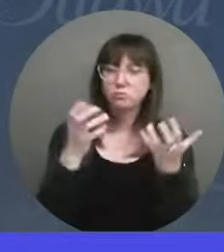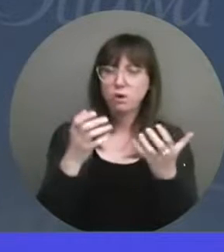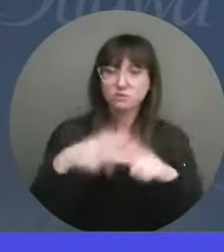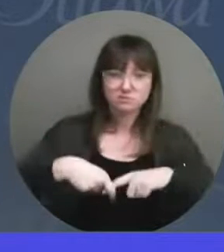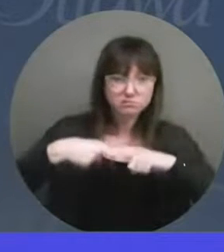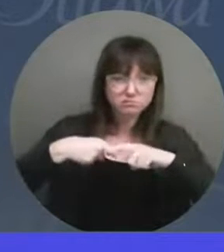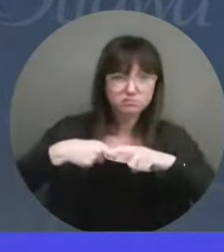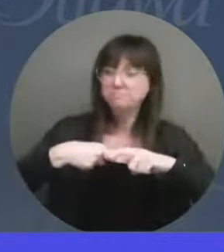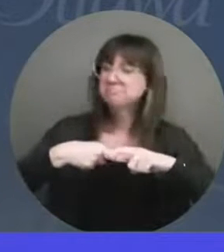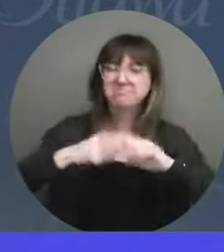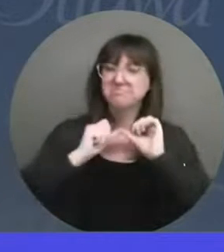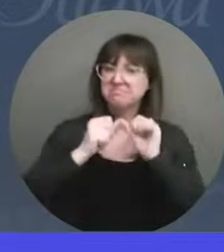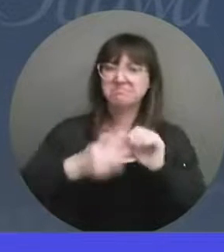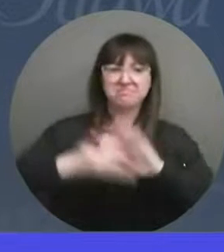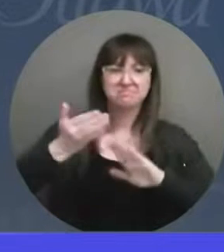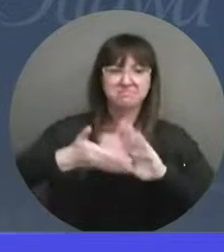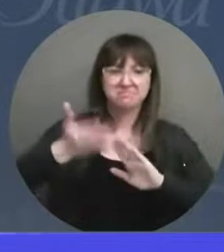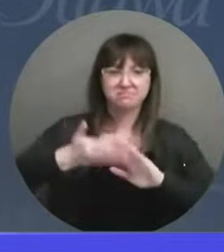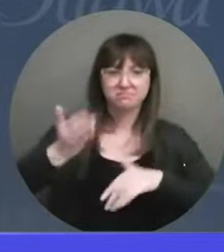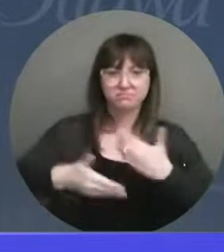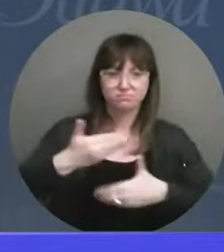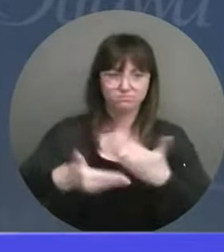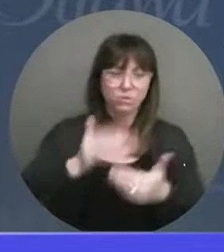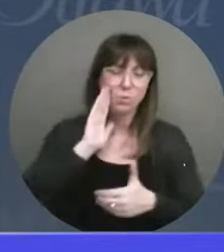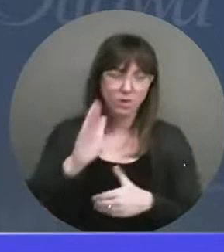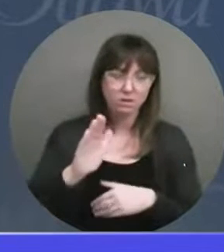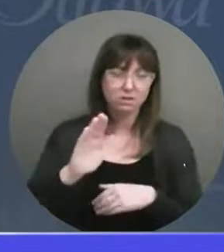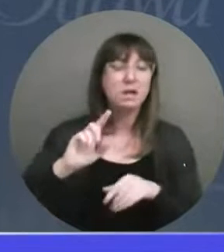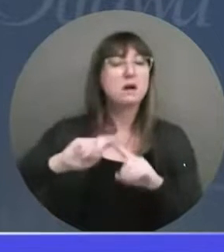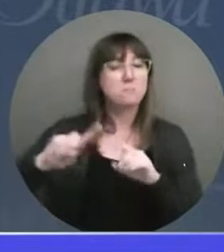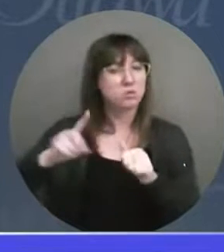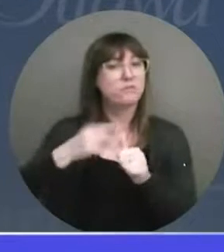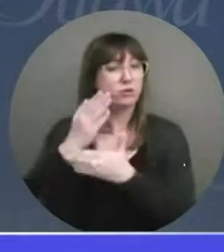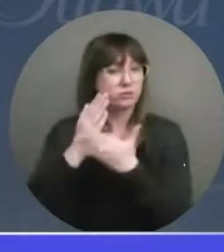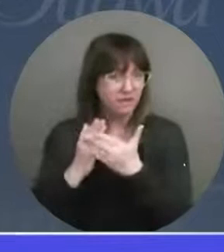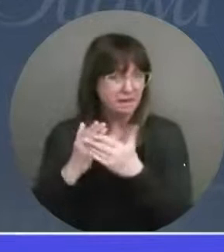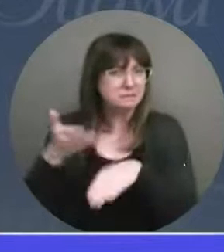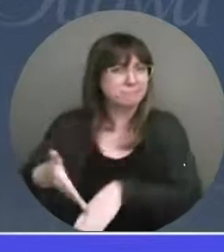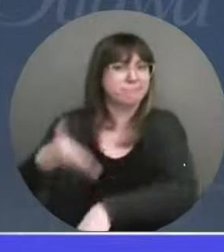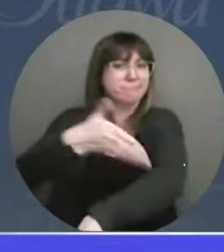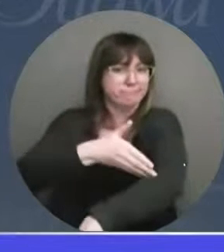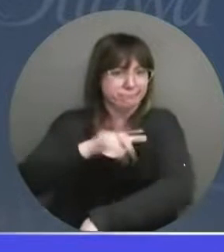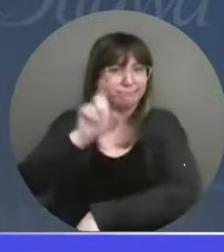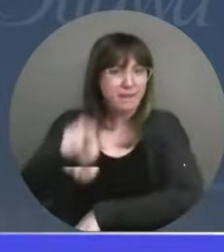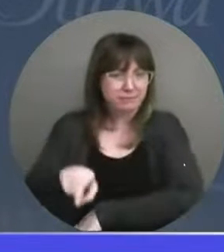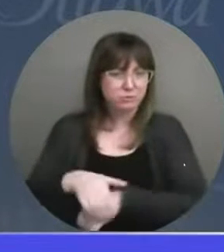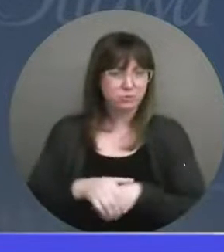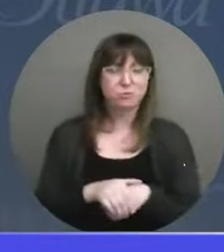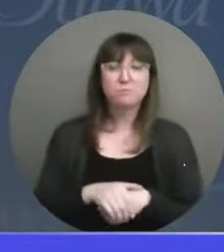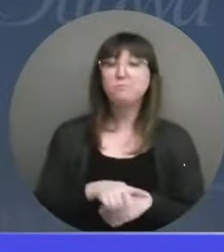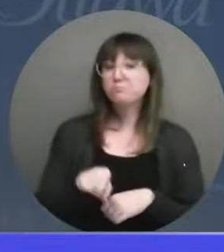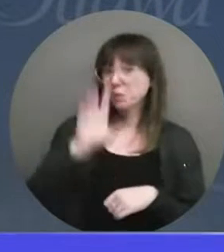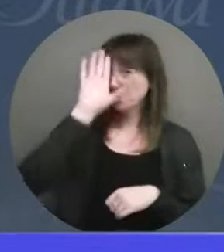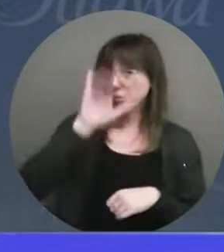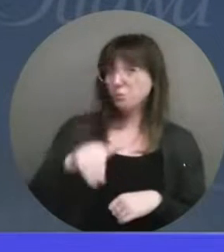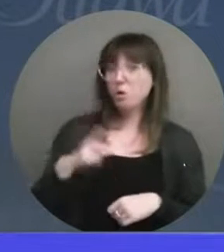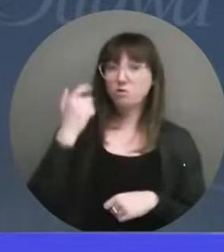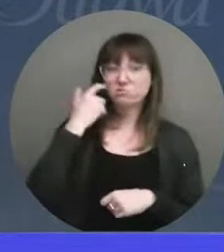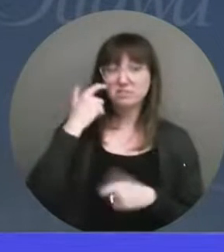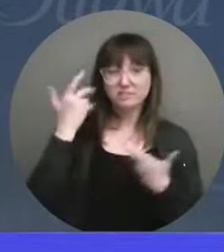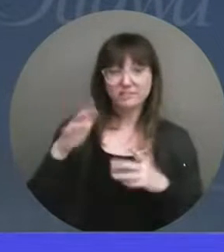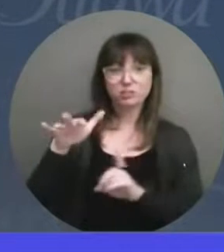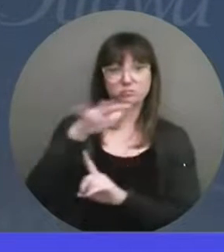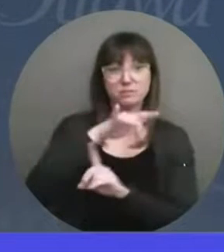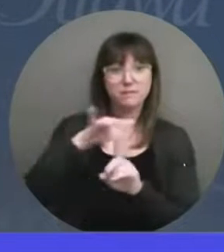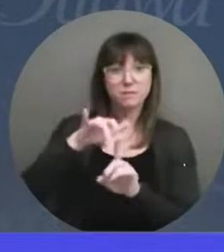the first phase work even better. And as you know, we just completed the environmental assessment